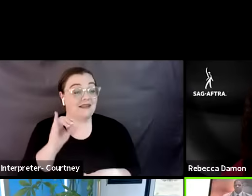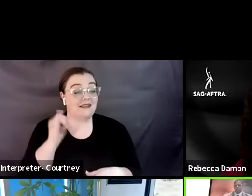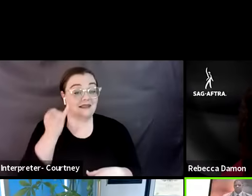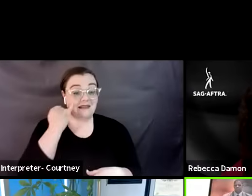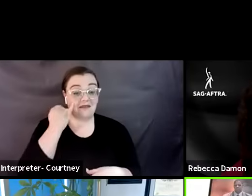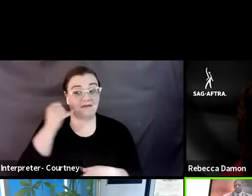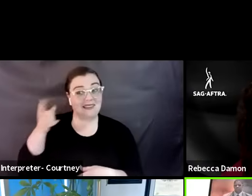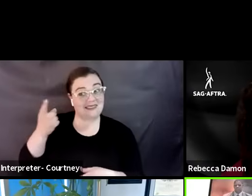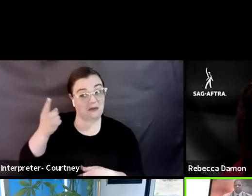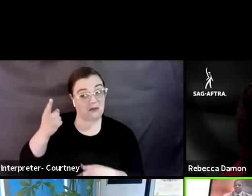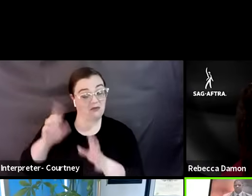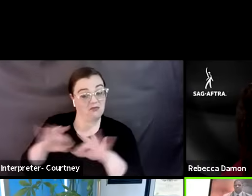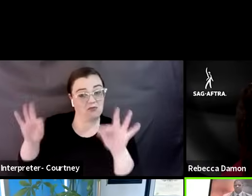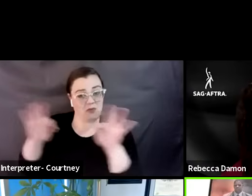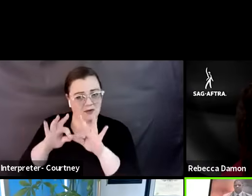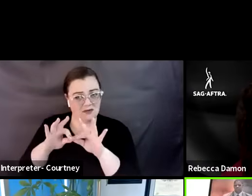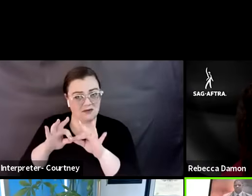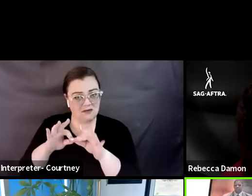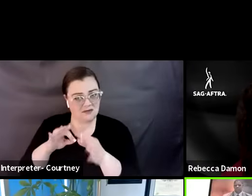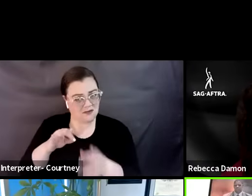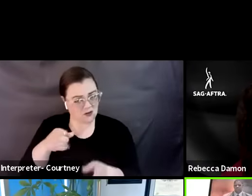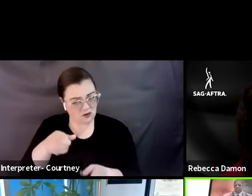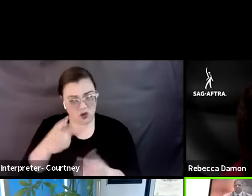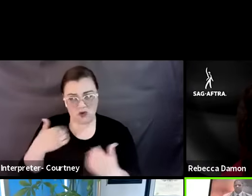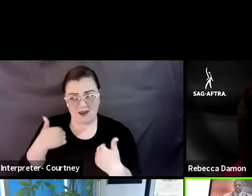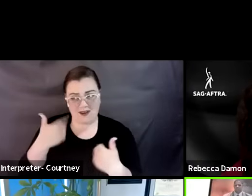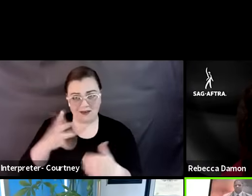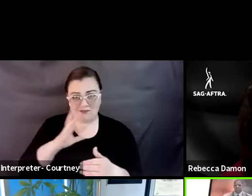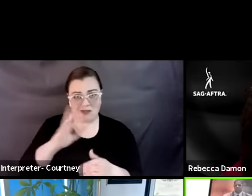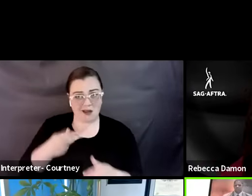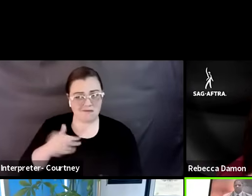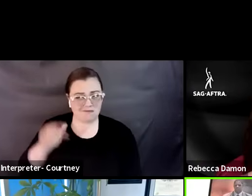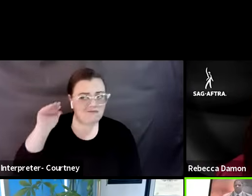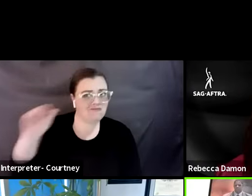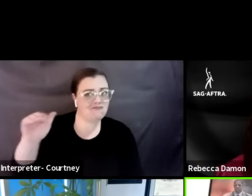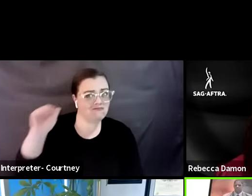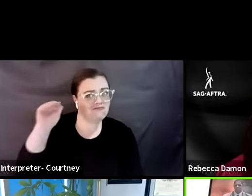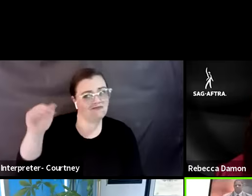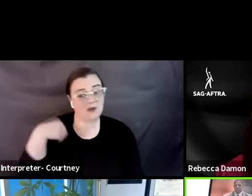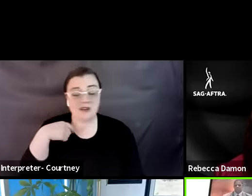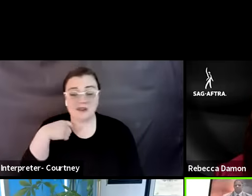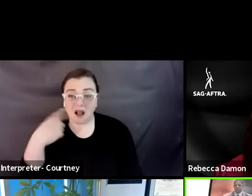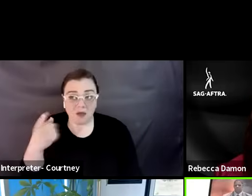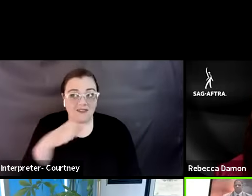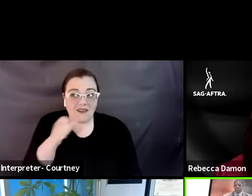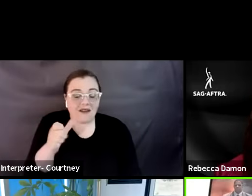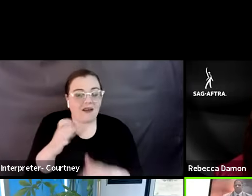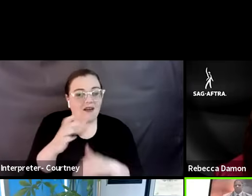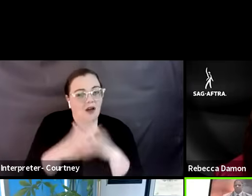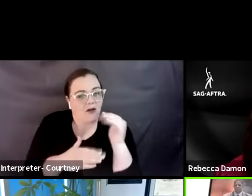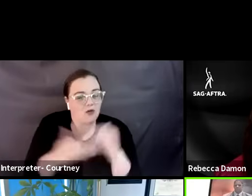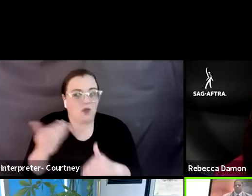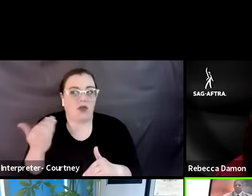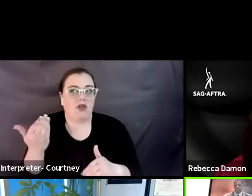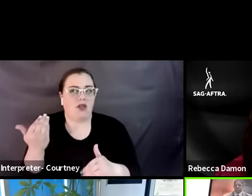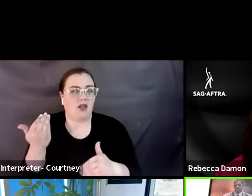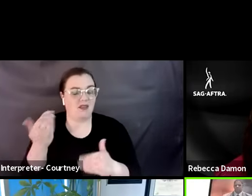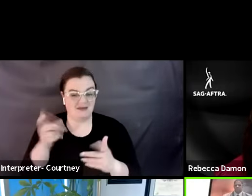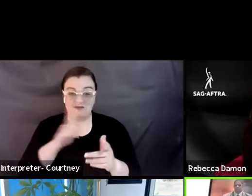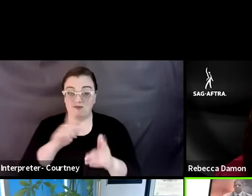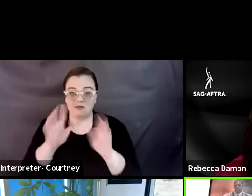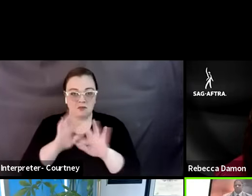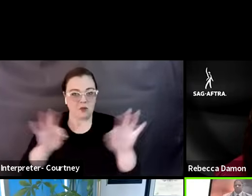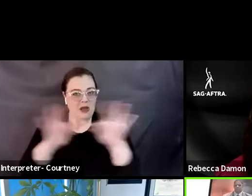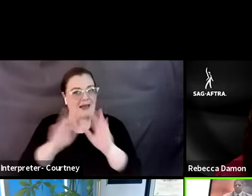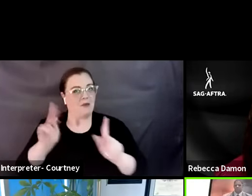them, then they have every right to speak up and be honest about what makes them feel comfortable, because that's important, that people appropriately advocate for